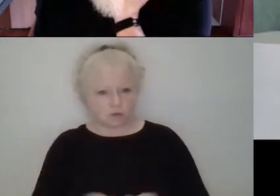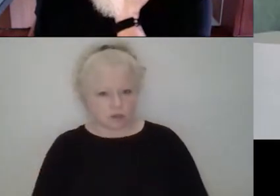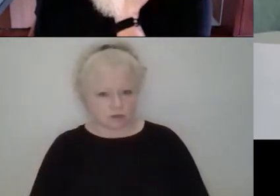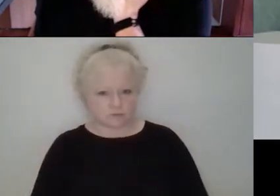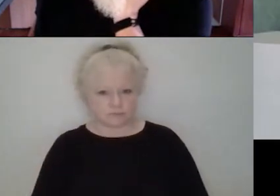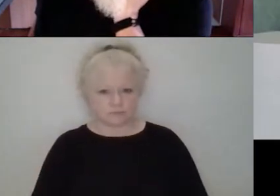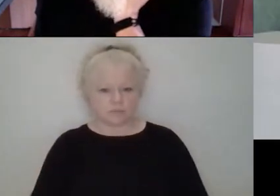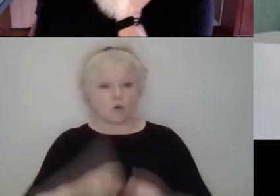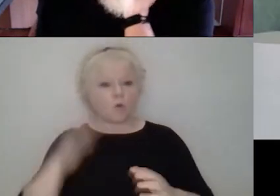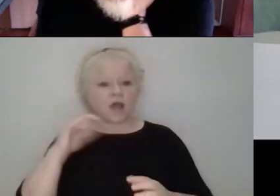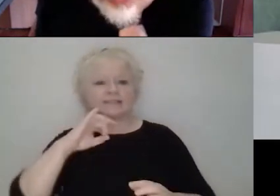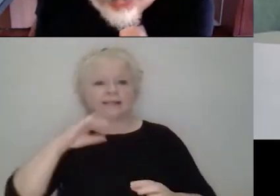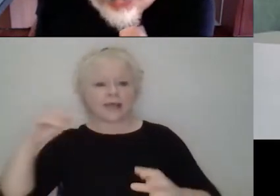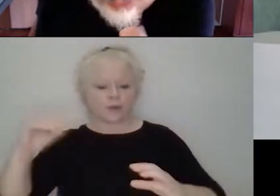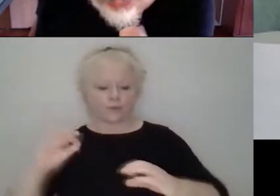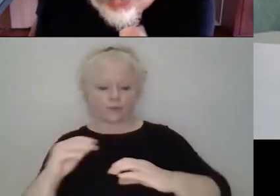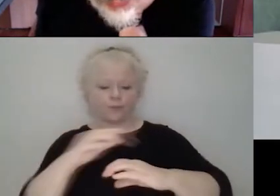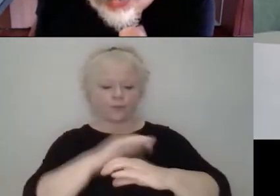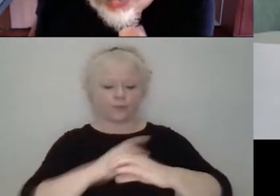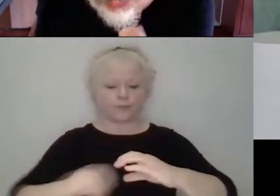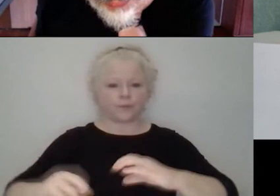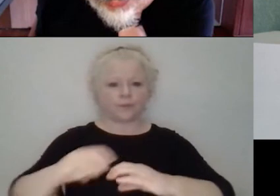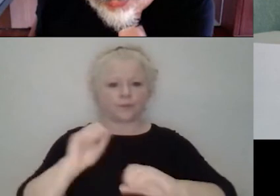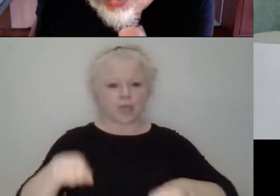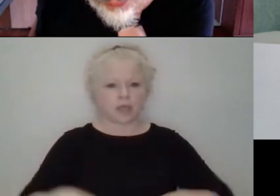light to flow around the surface.